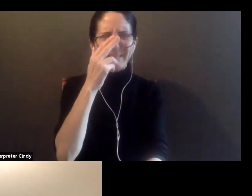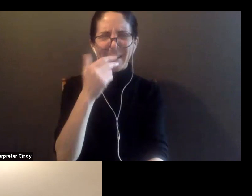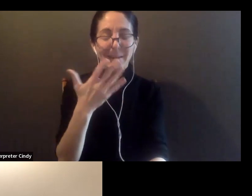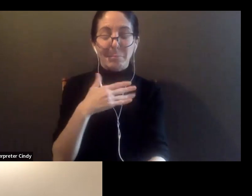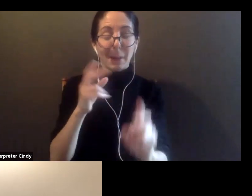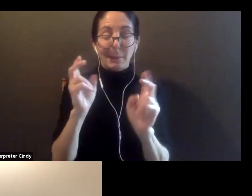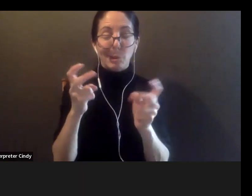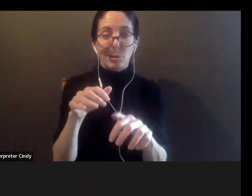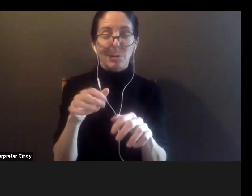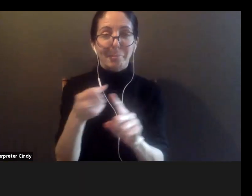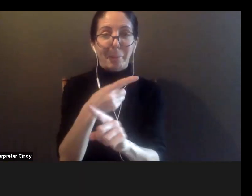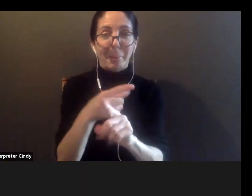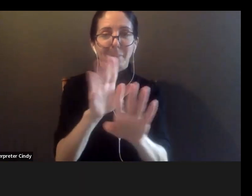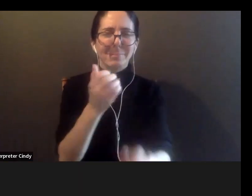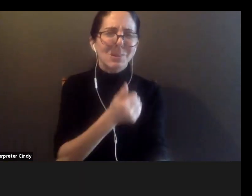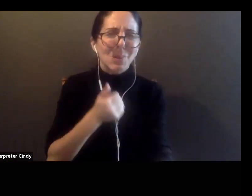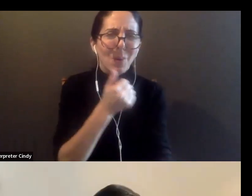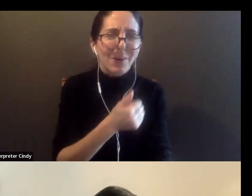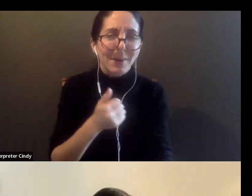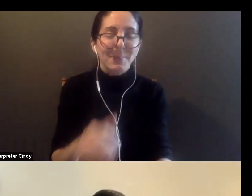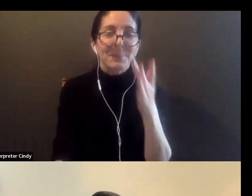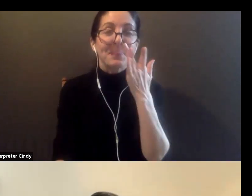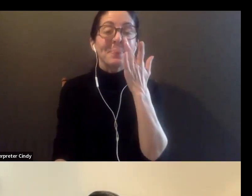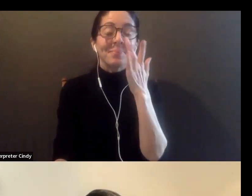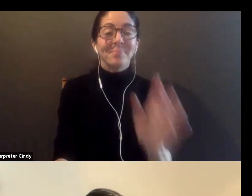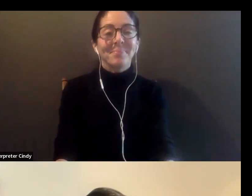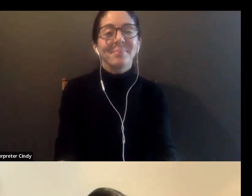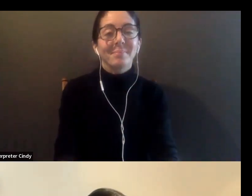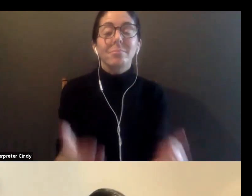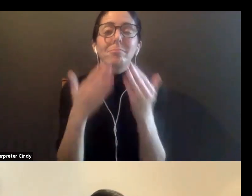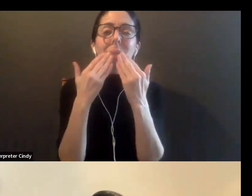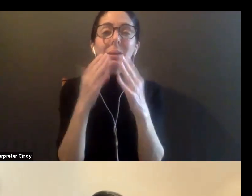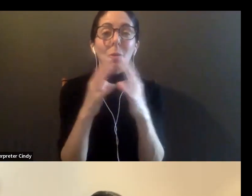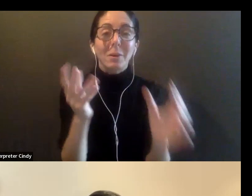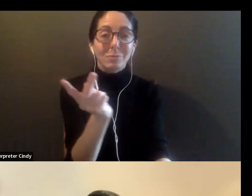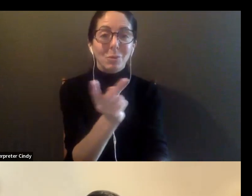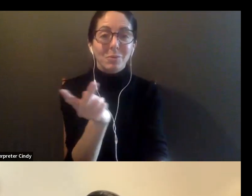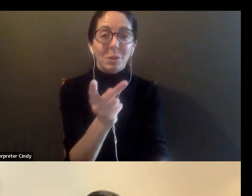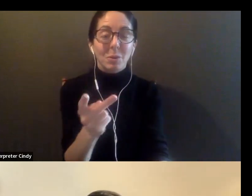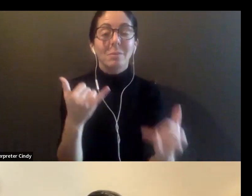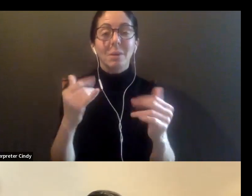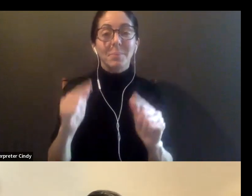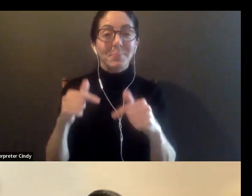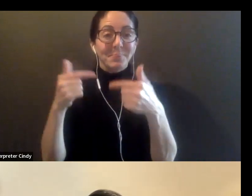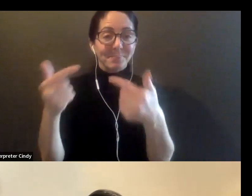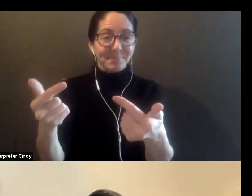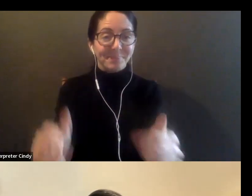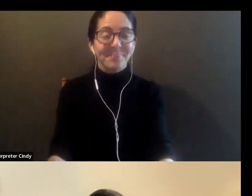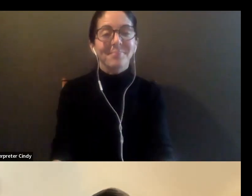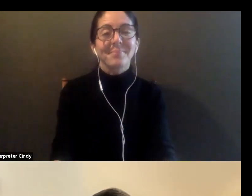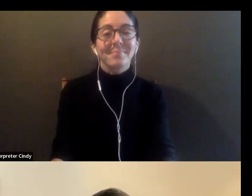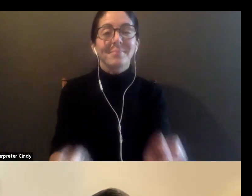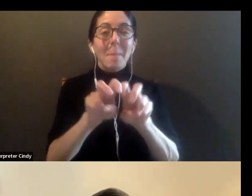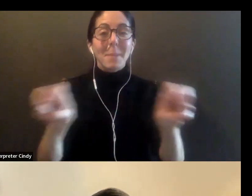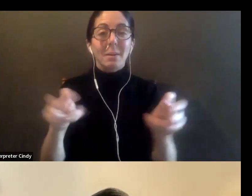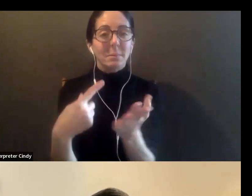things with the keys, but it happens. So I apologize for that. So thank you so much. We will be now moving on to our panel